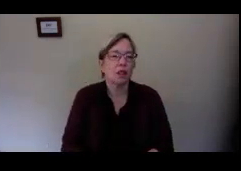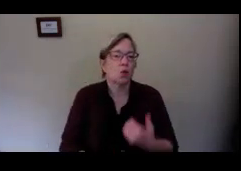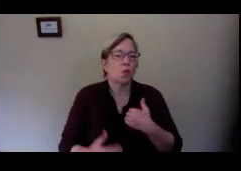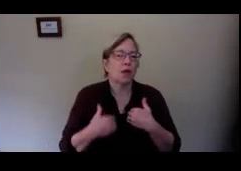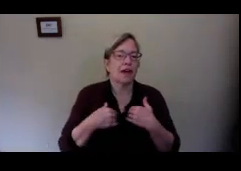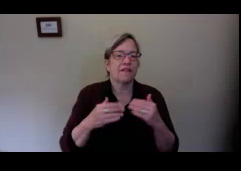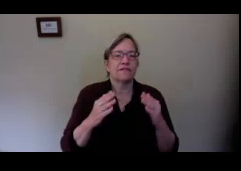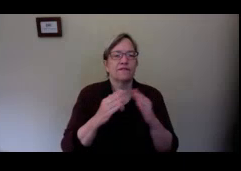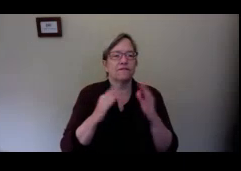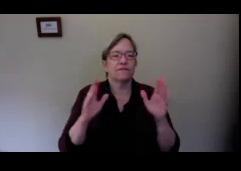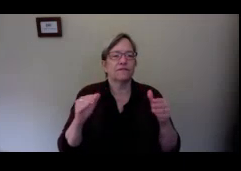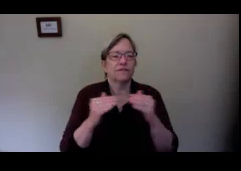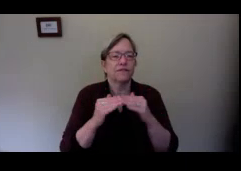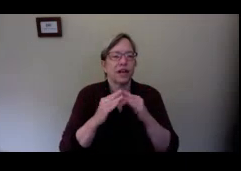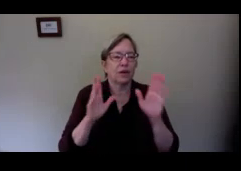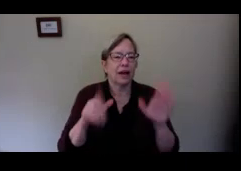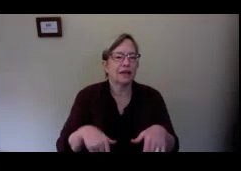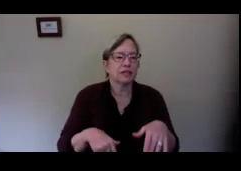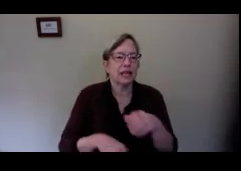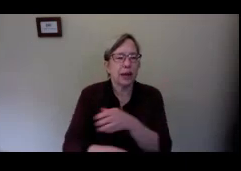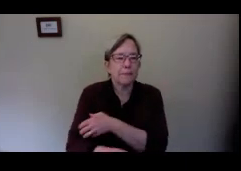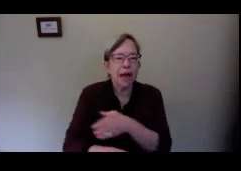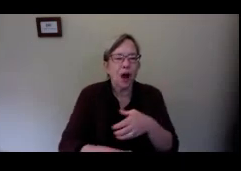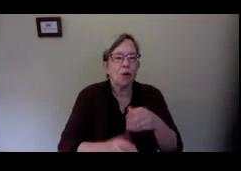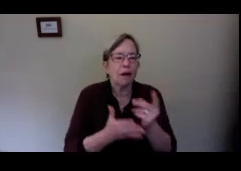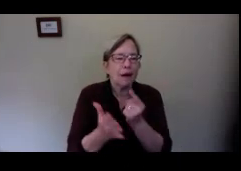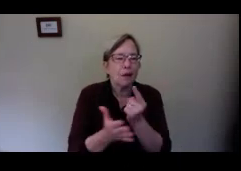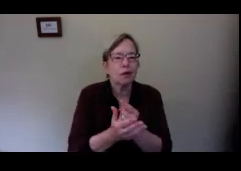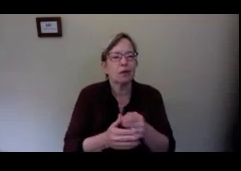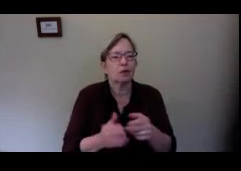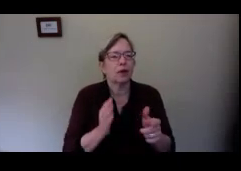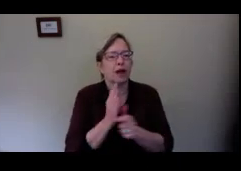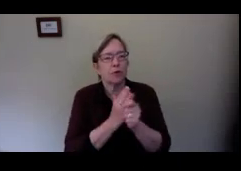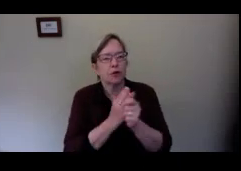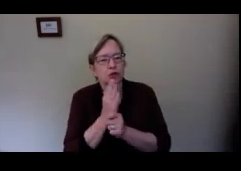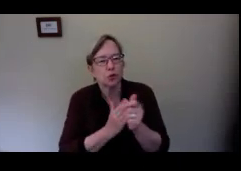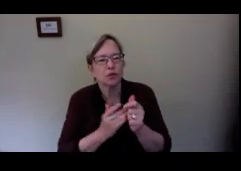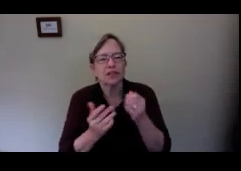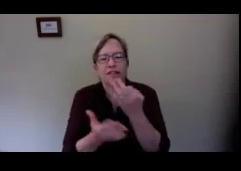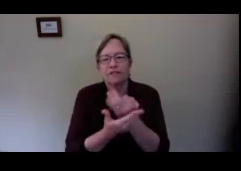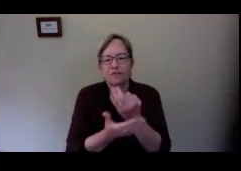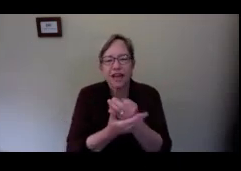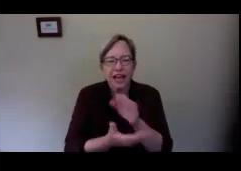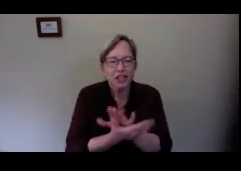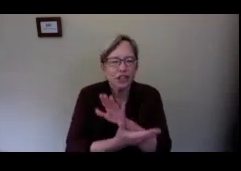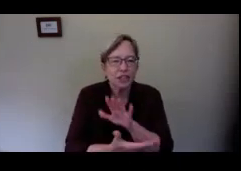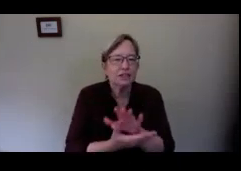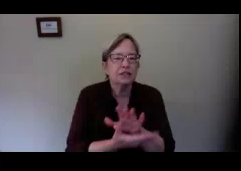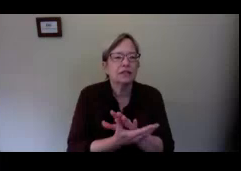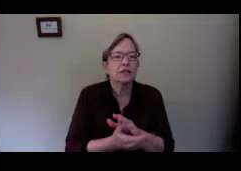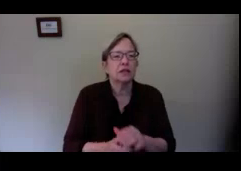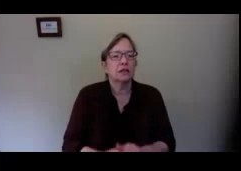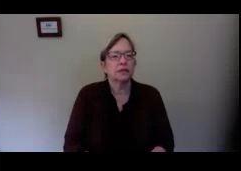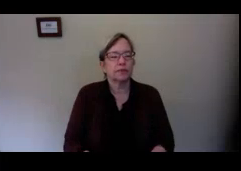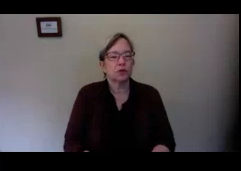Power Hour, as we are on today, as we're all well aware. We have a multitude of updated